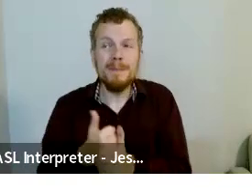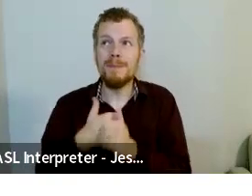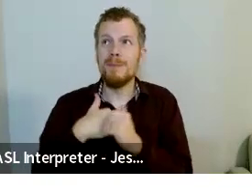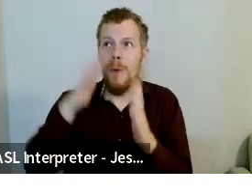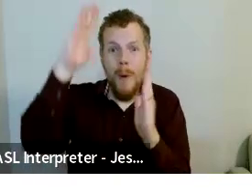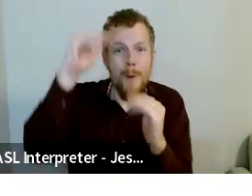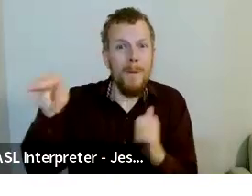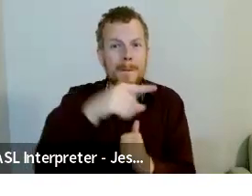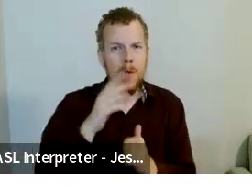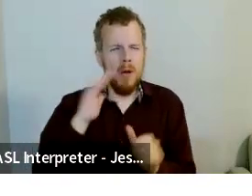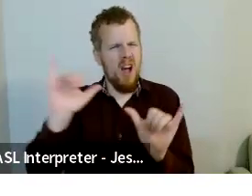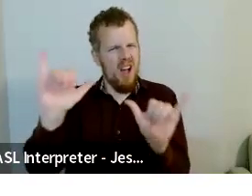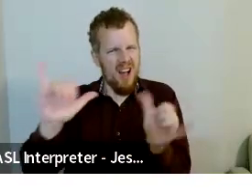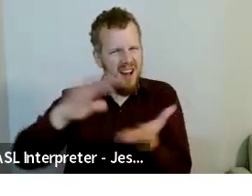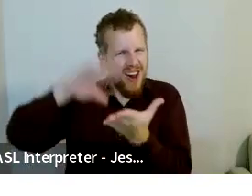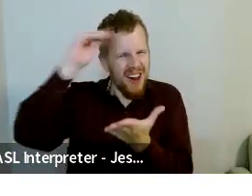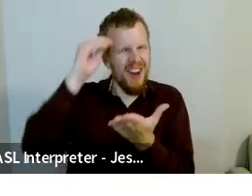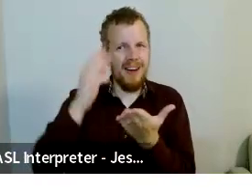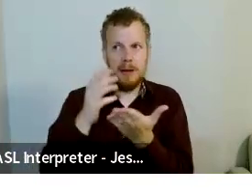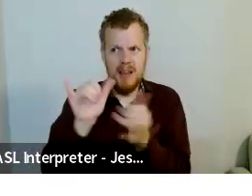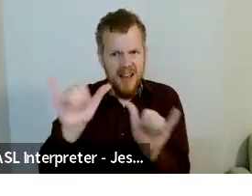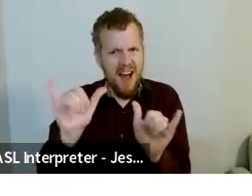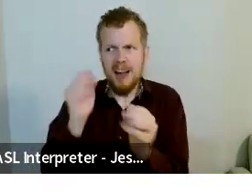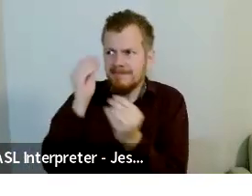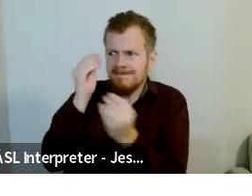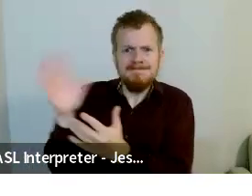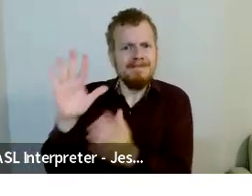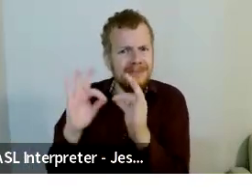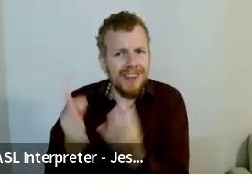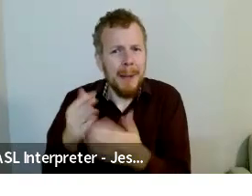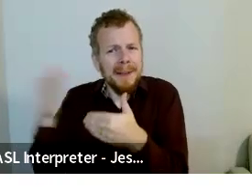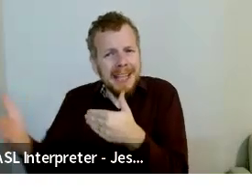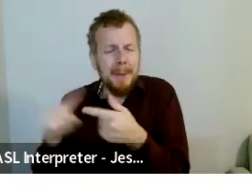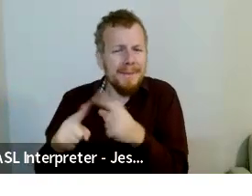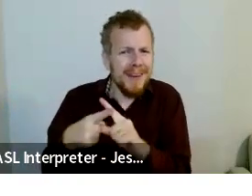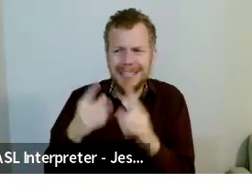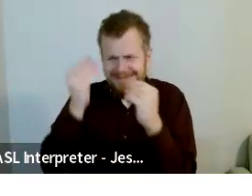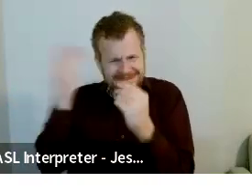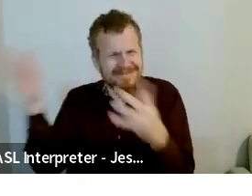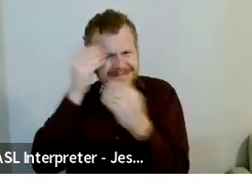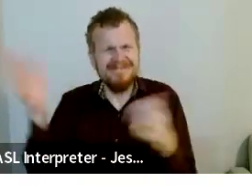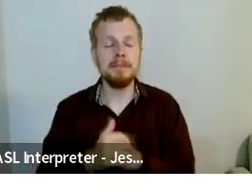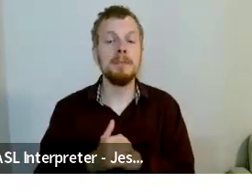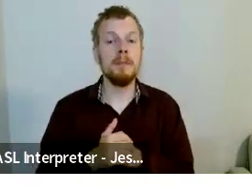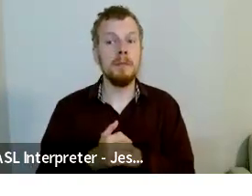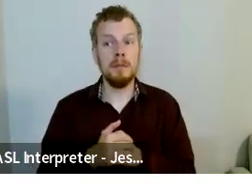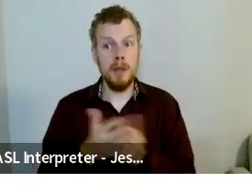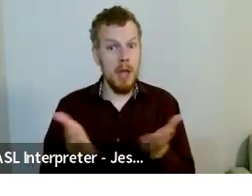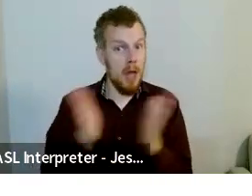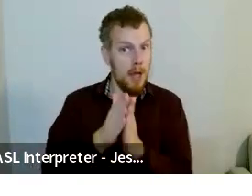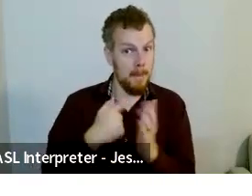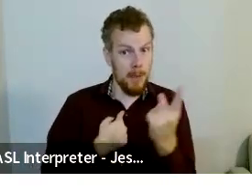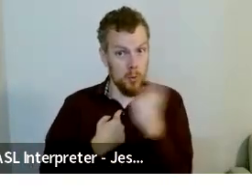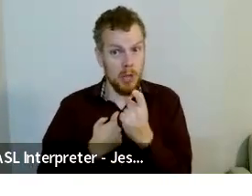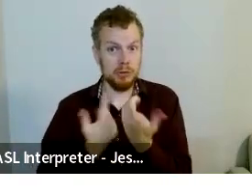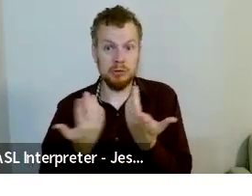have some great takeaways for yourself, your family, your friends, and your neighbors. Again, if you have any questions for us,